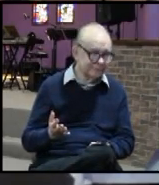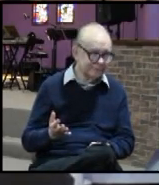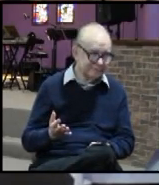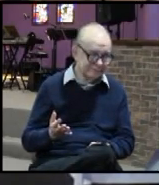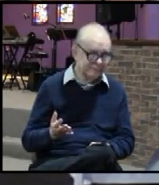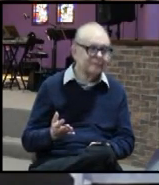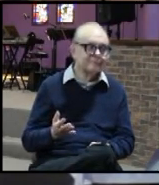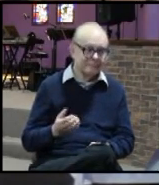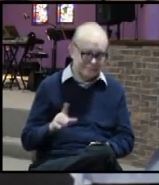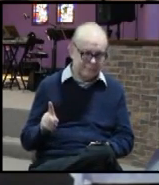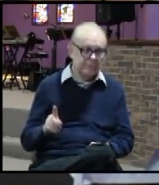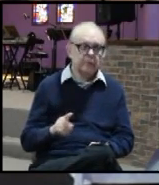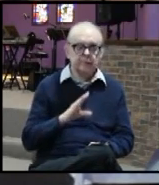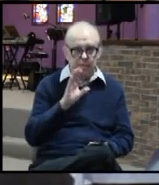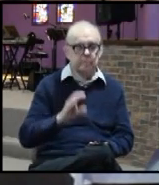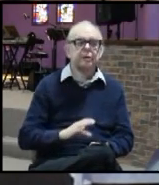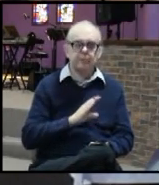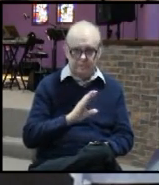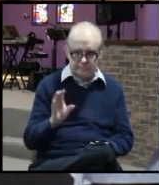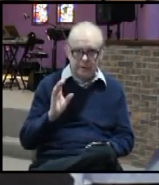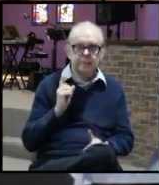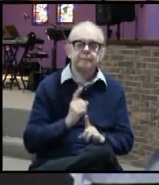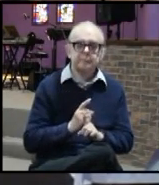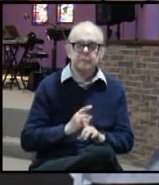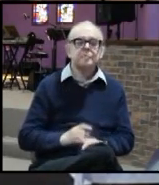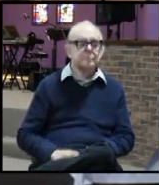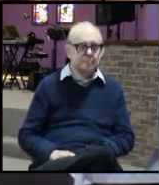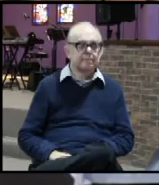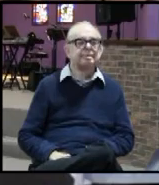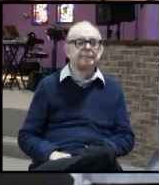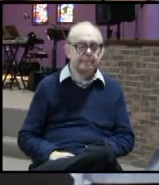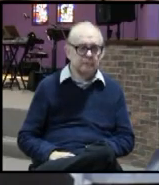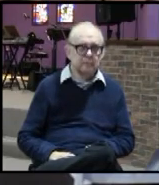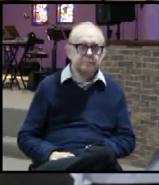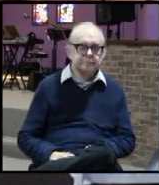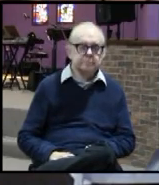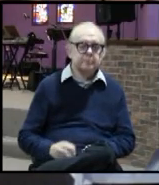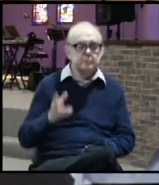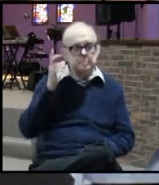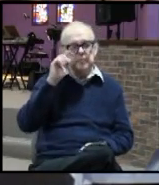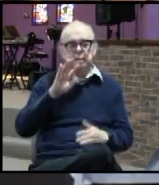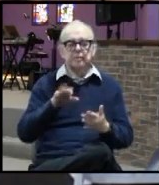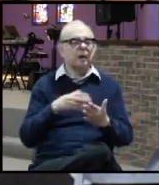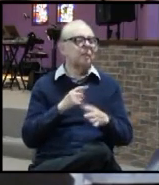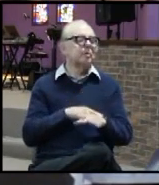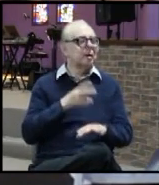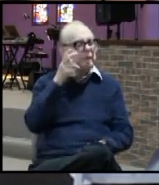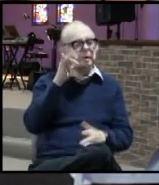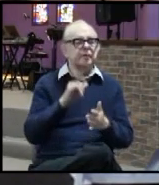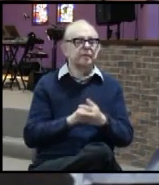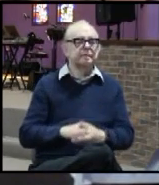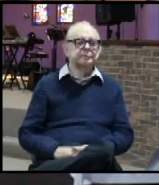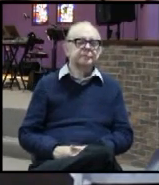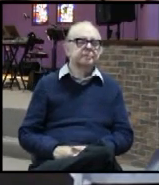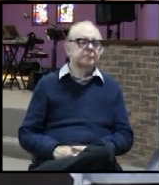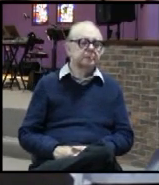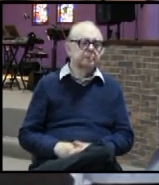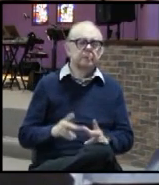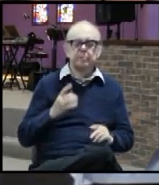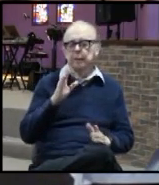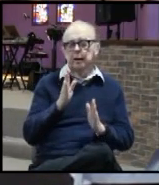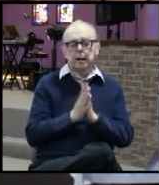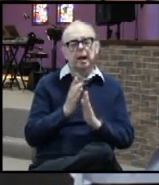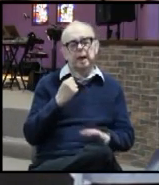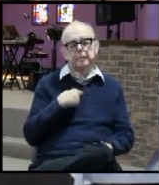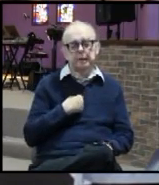He's already done it on the cross. Okay? Now, I hear this all the time. I hear people ask me all the